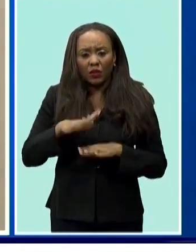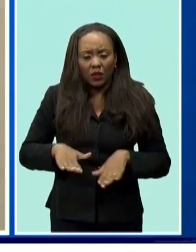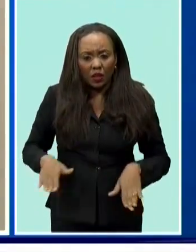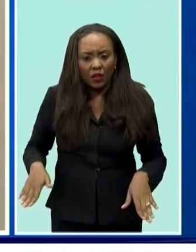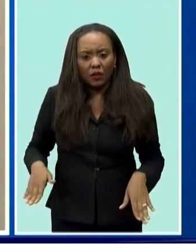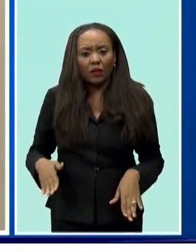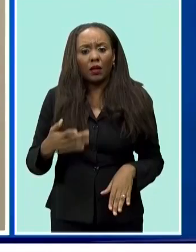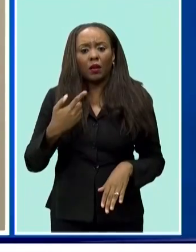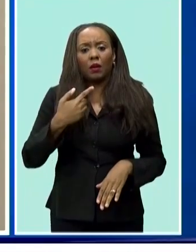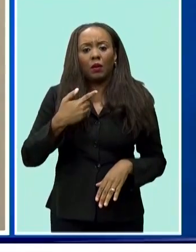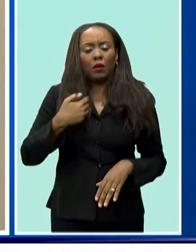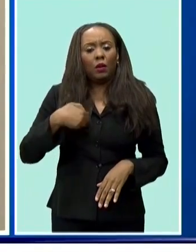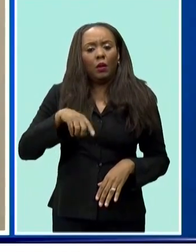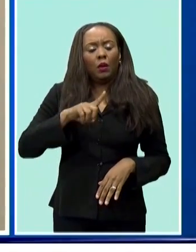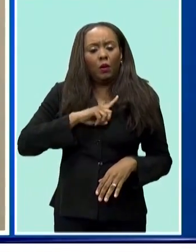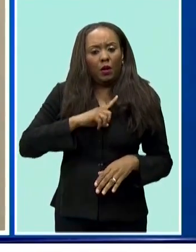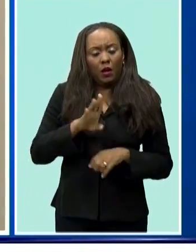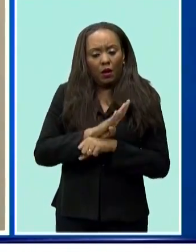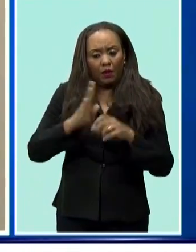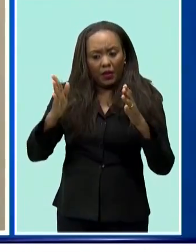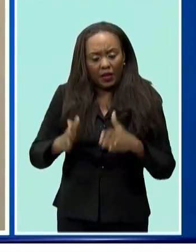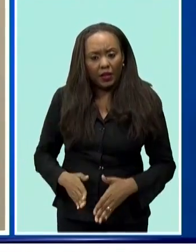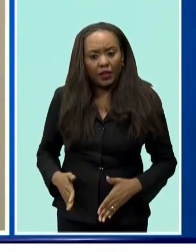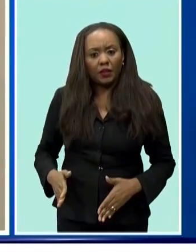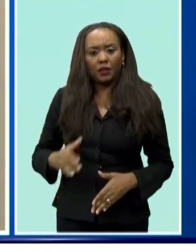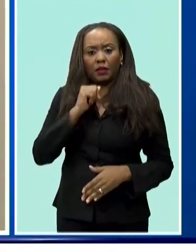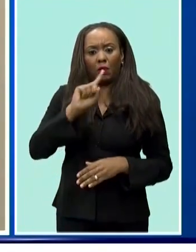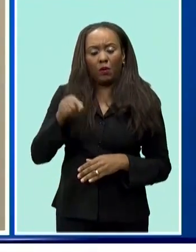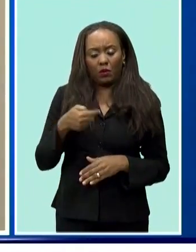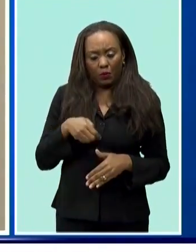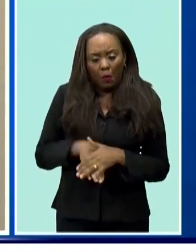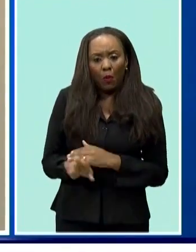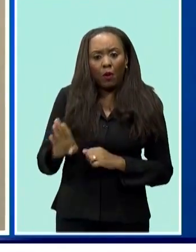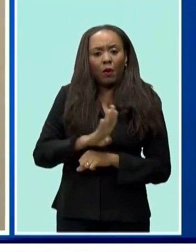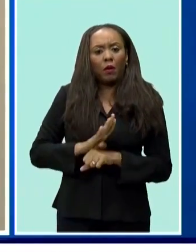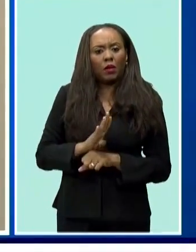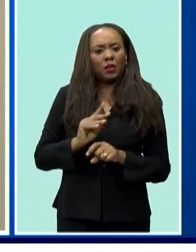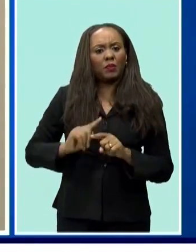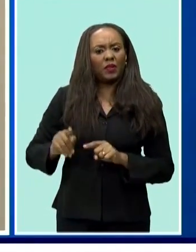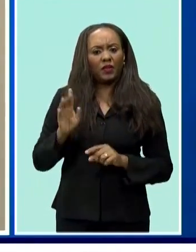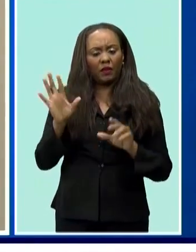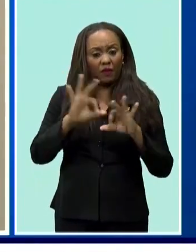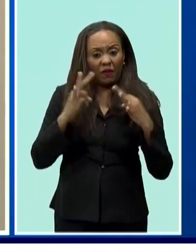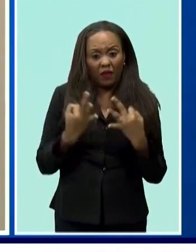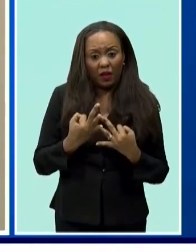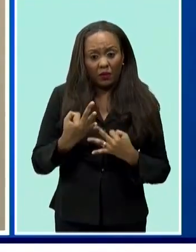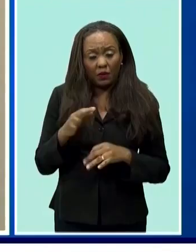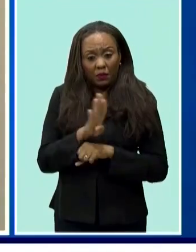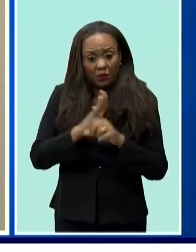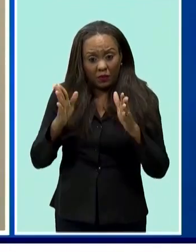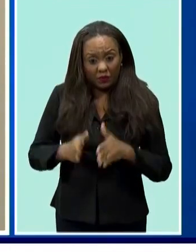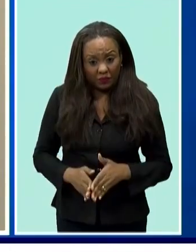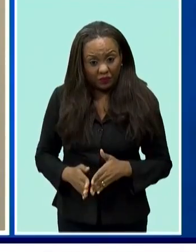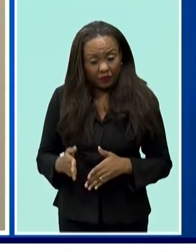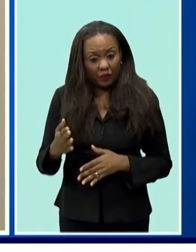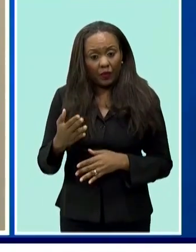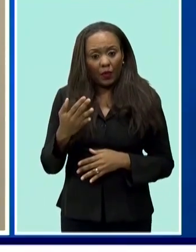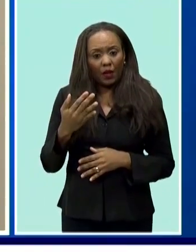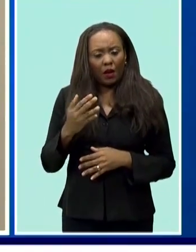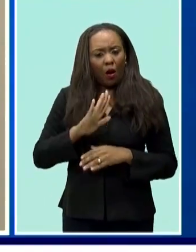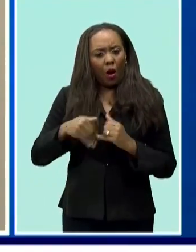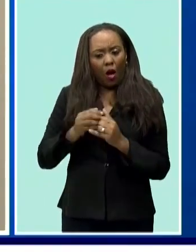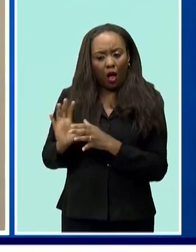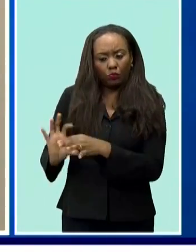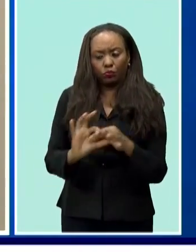as well? By choice and by descent too. And if we can do that, the critical numbers that